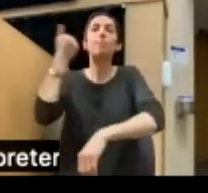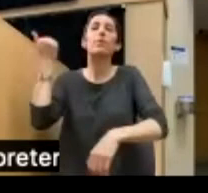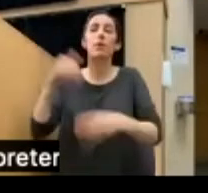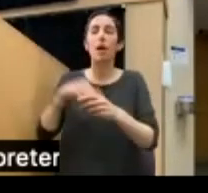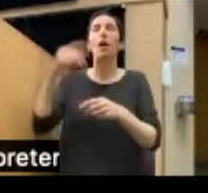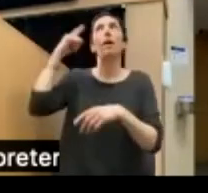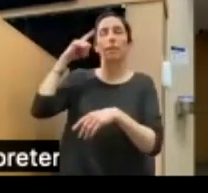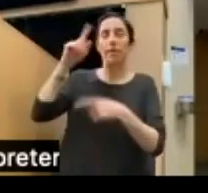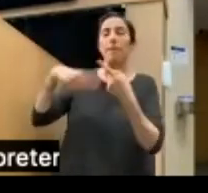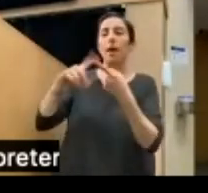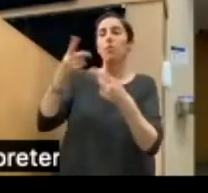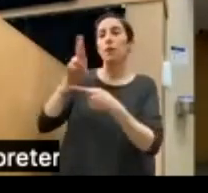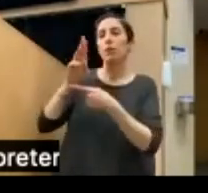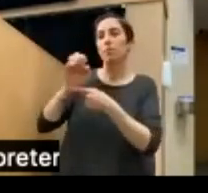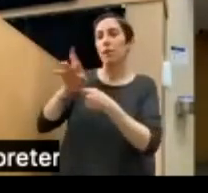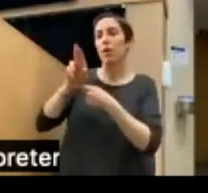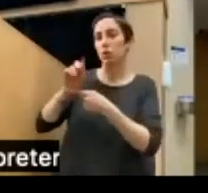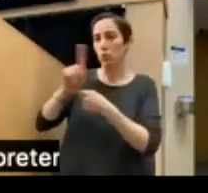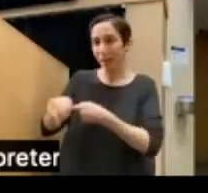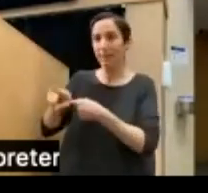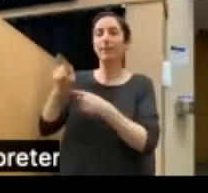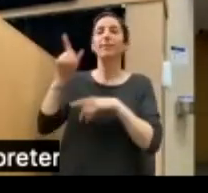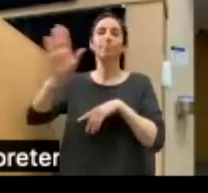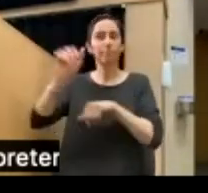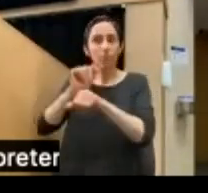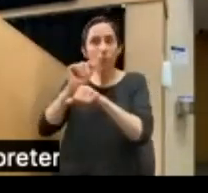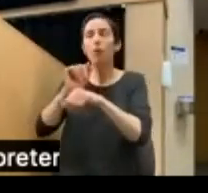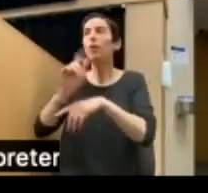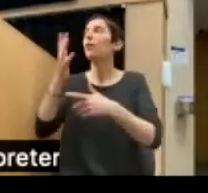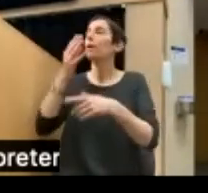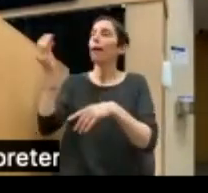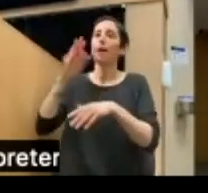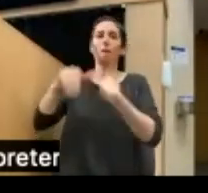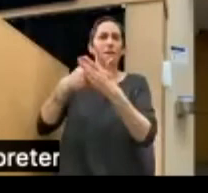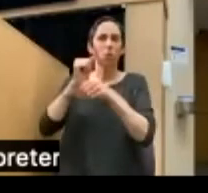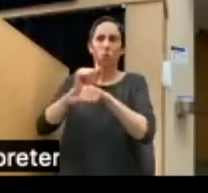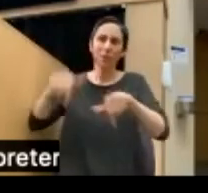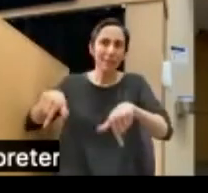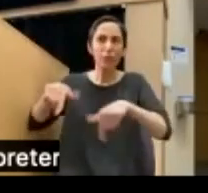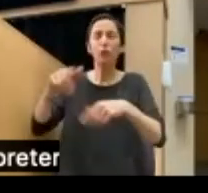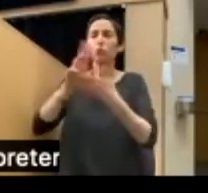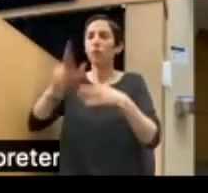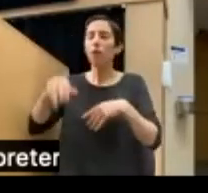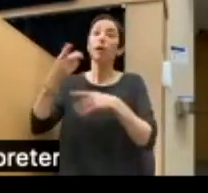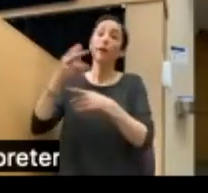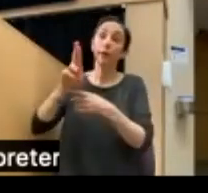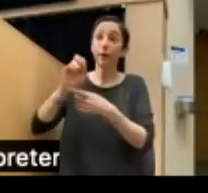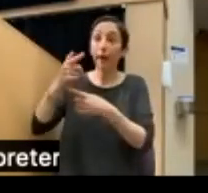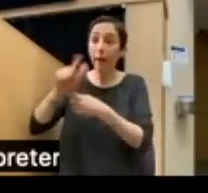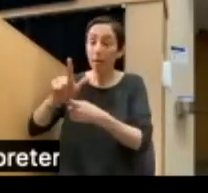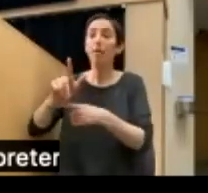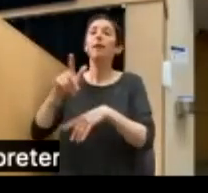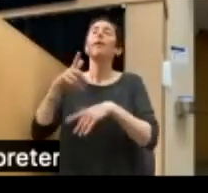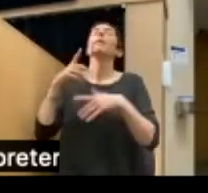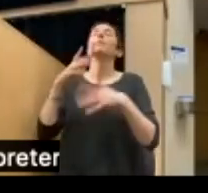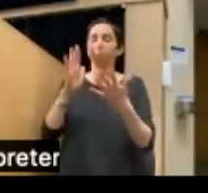and everything that has happened here, and Dr. Engel, I think it's a nice